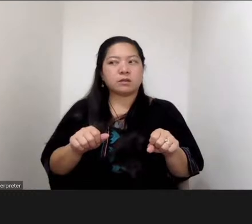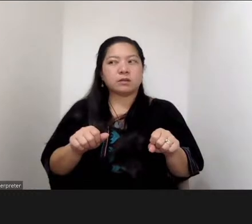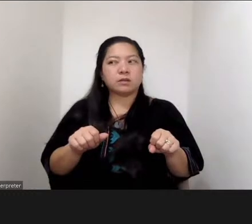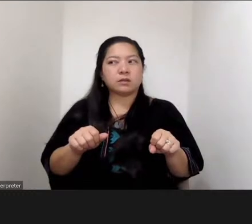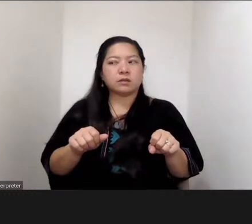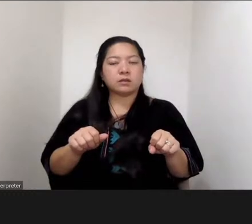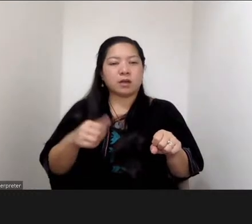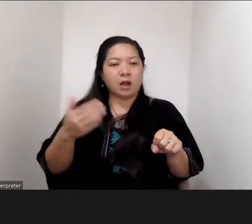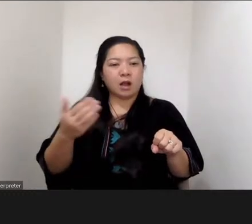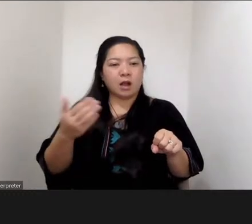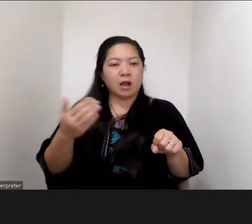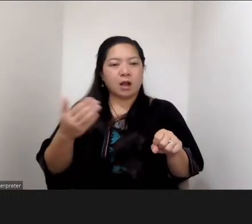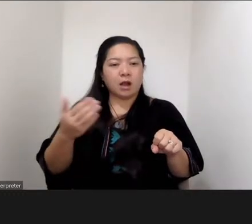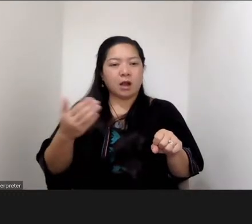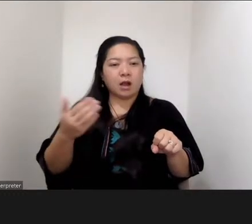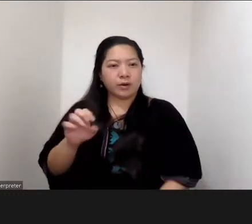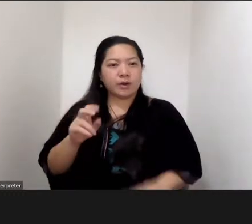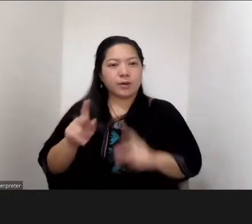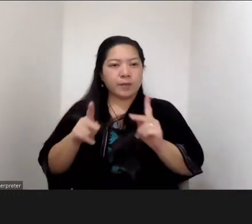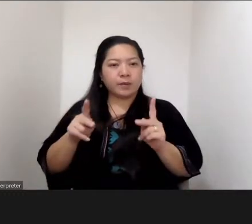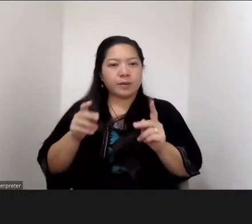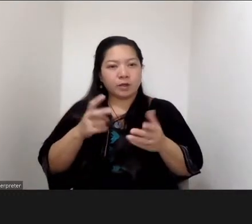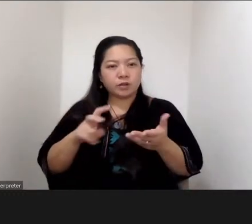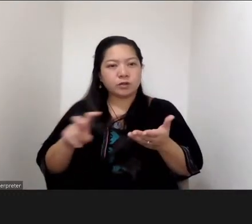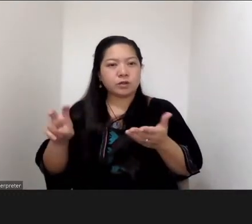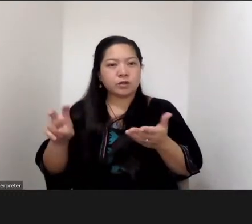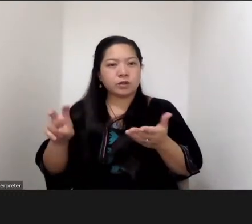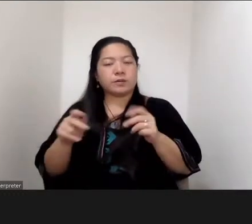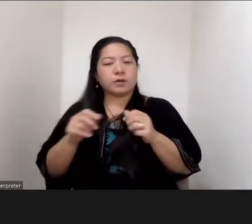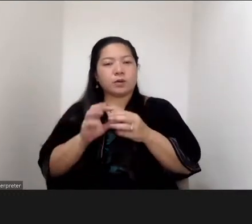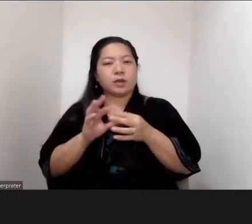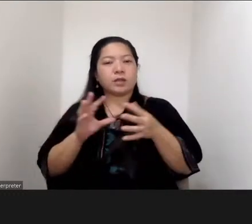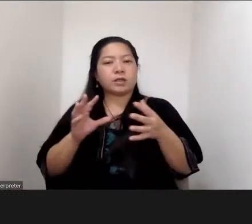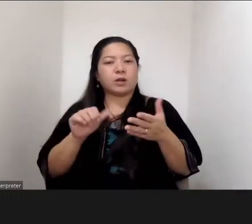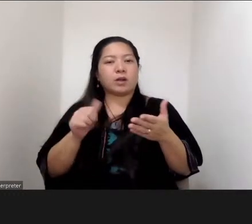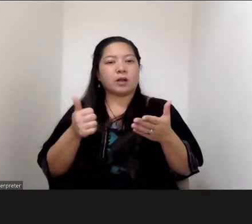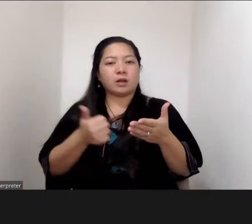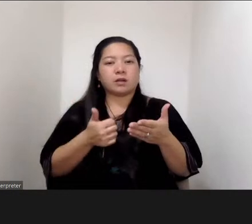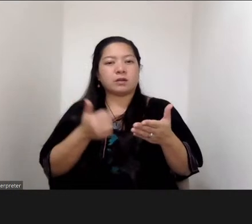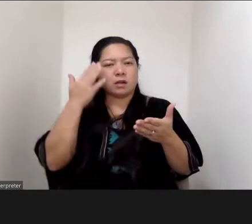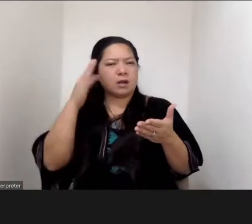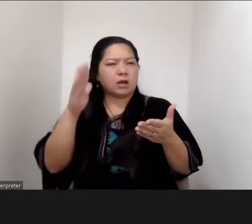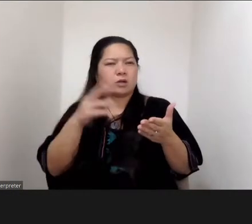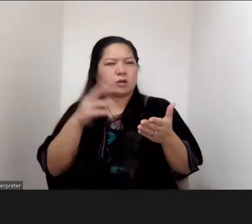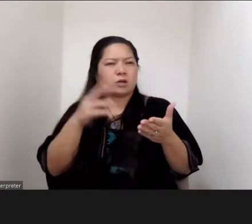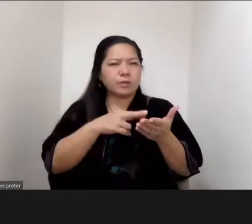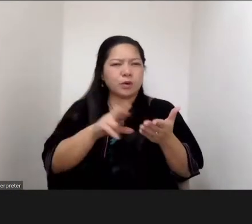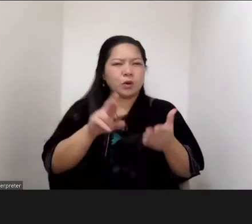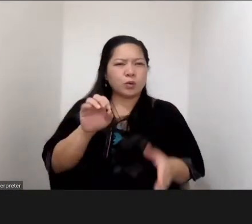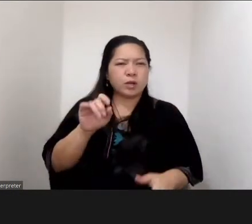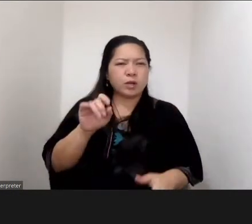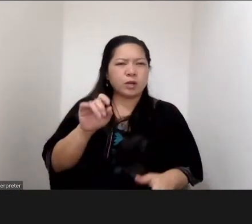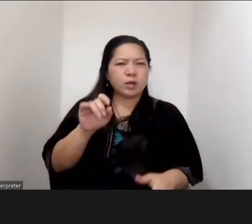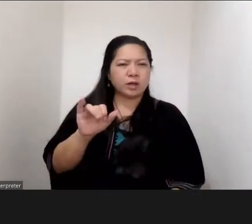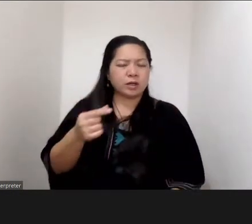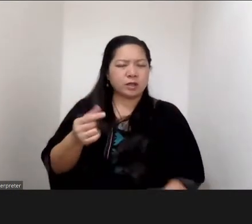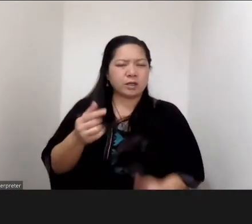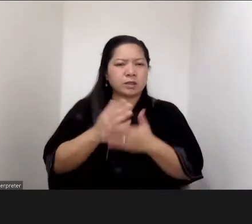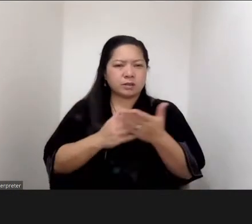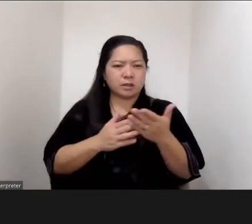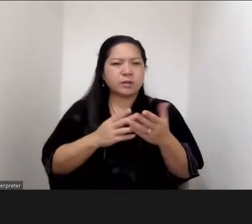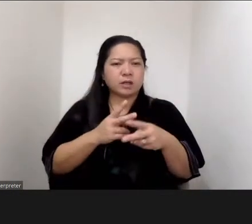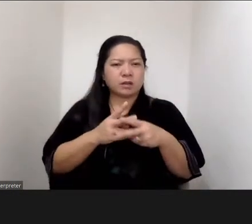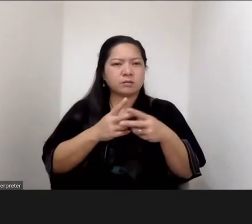hire people and transfer people without any, I don't know, reporting or anything like that.